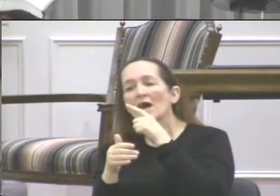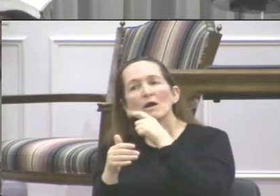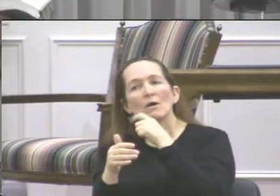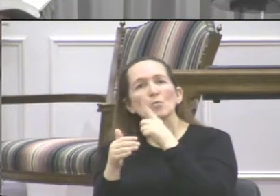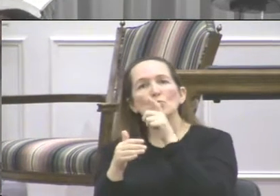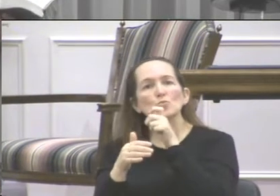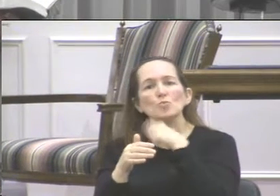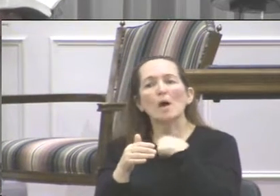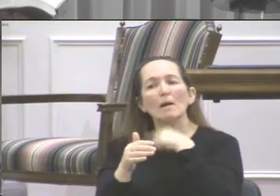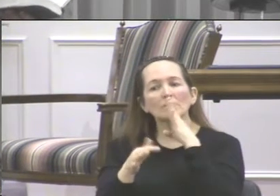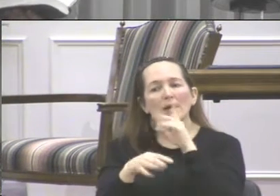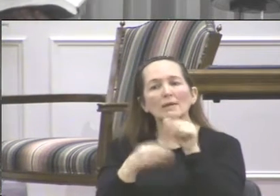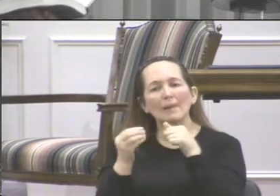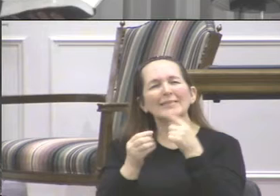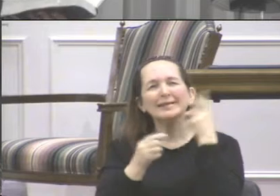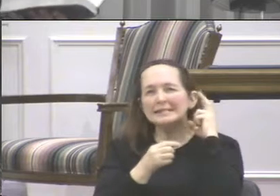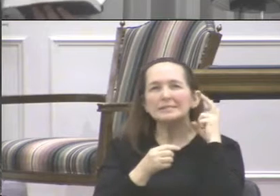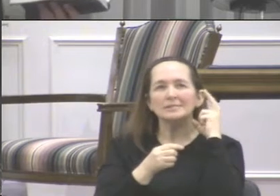me?